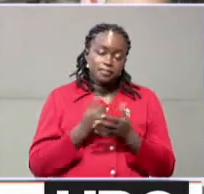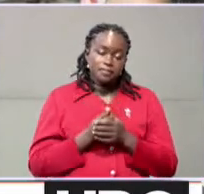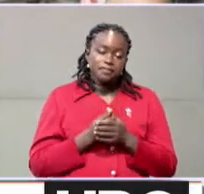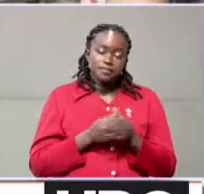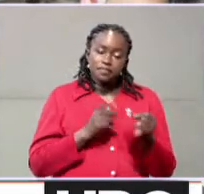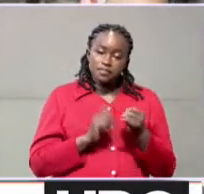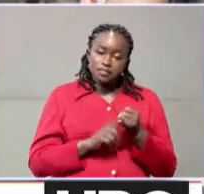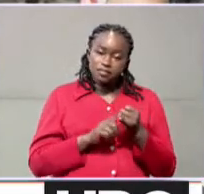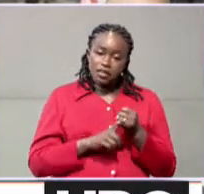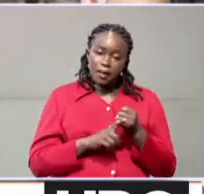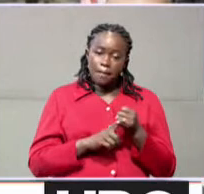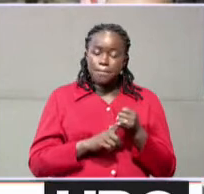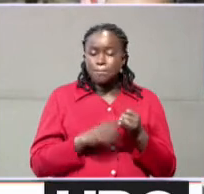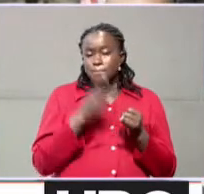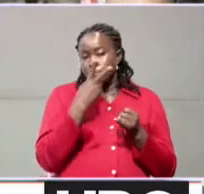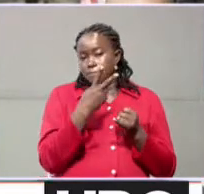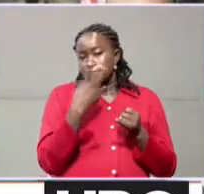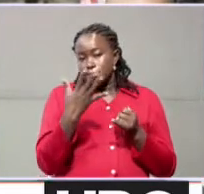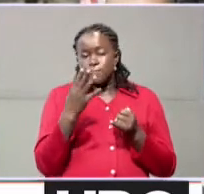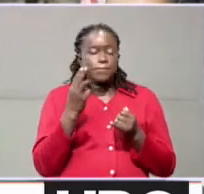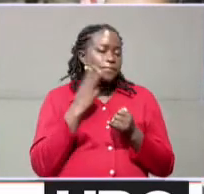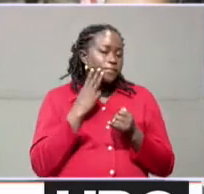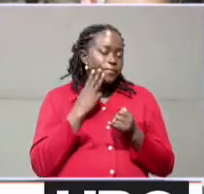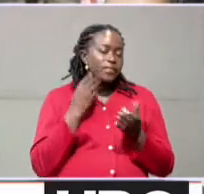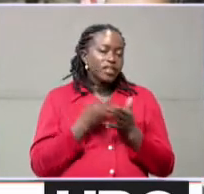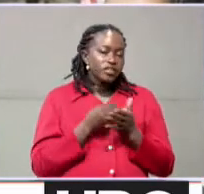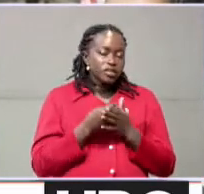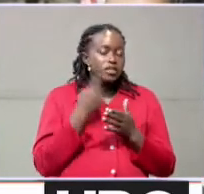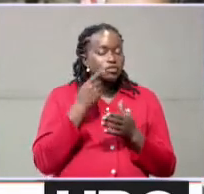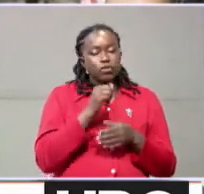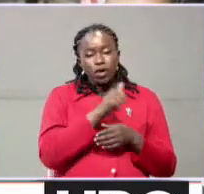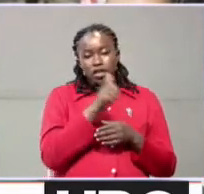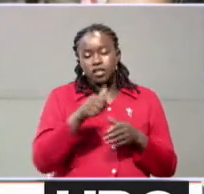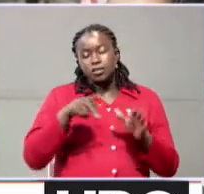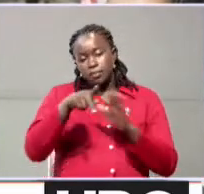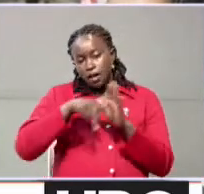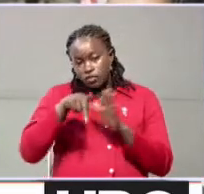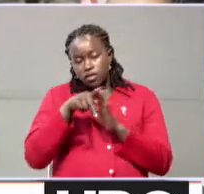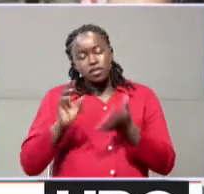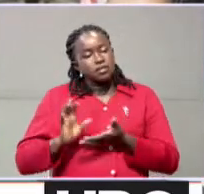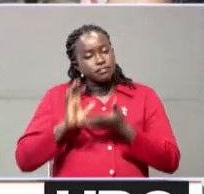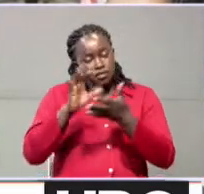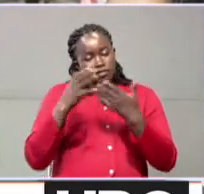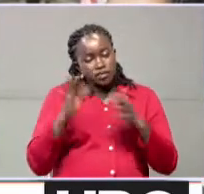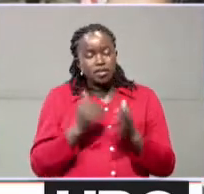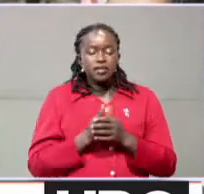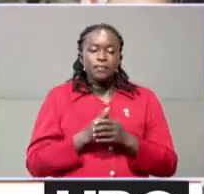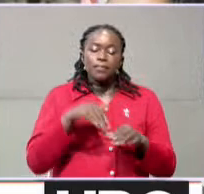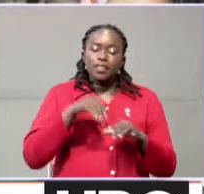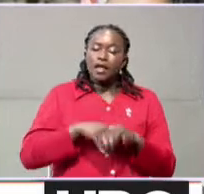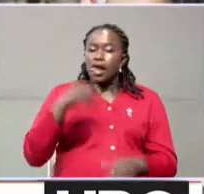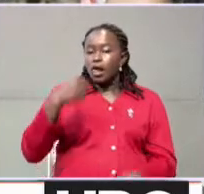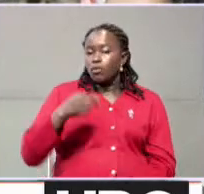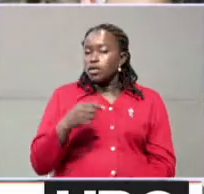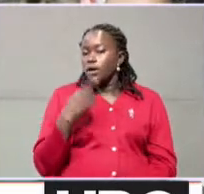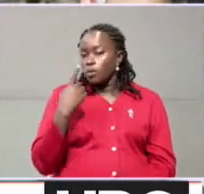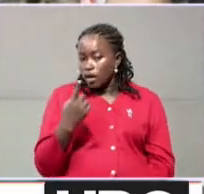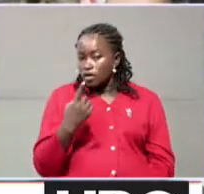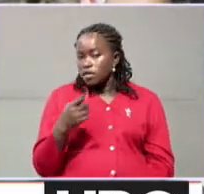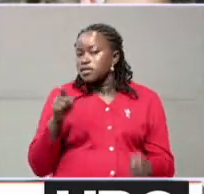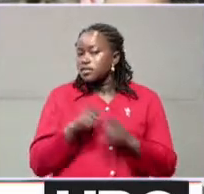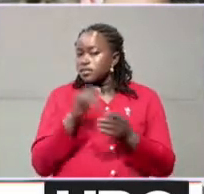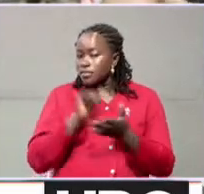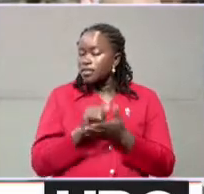a 25 million shillings per parish has been released in a quarter one and that